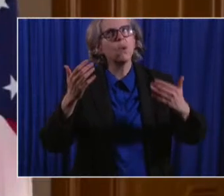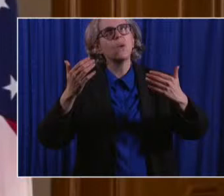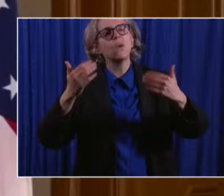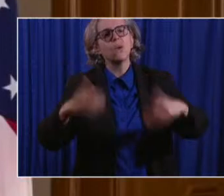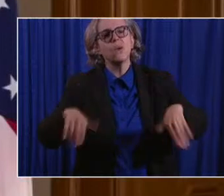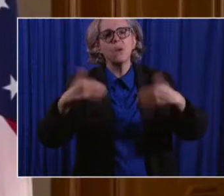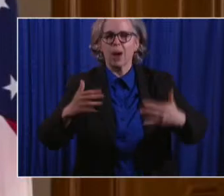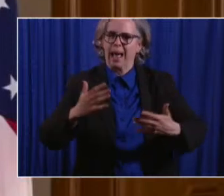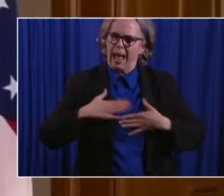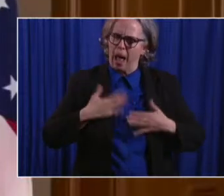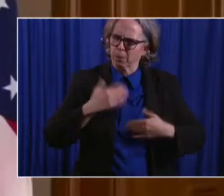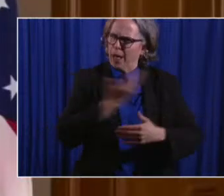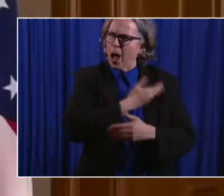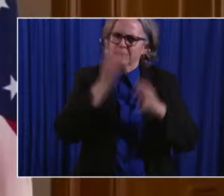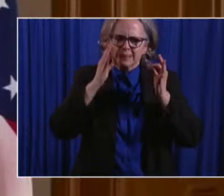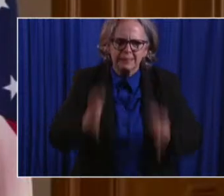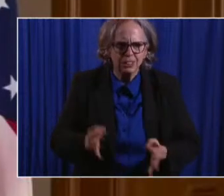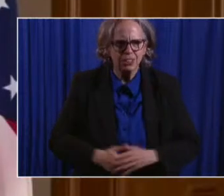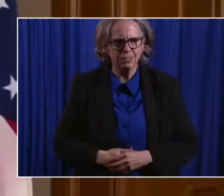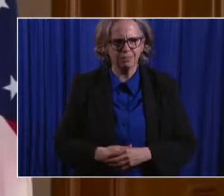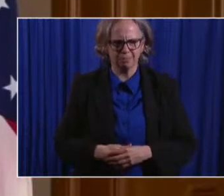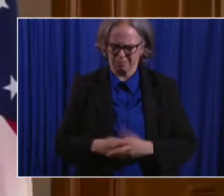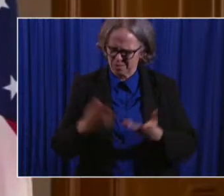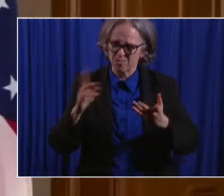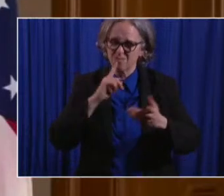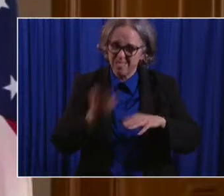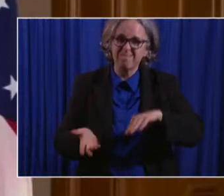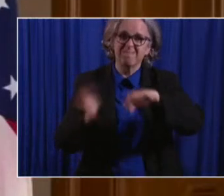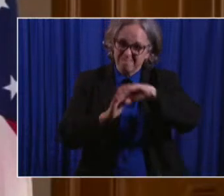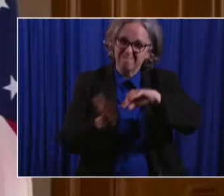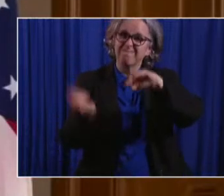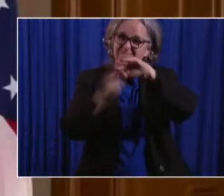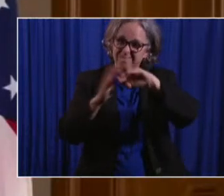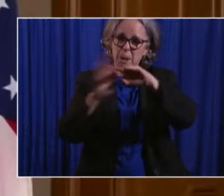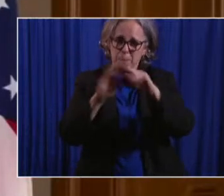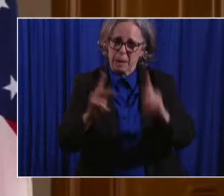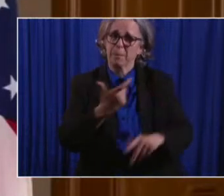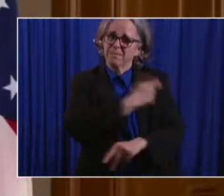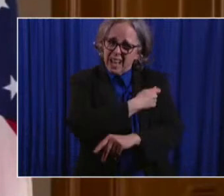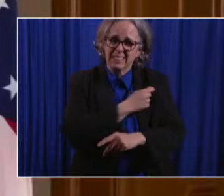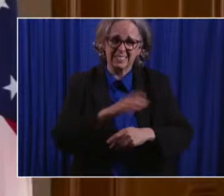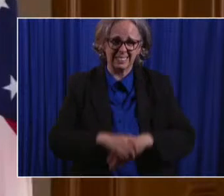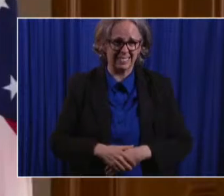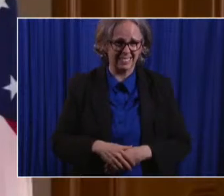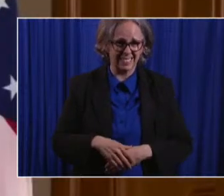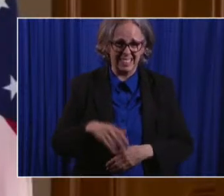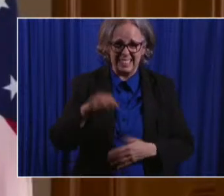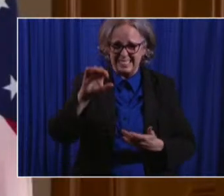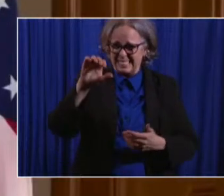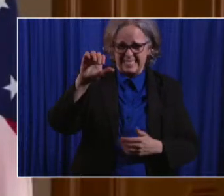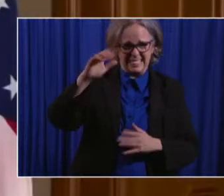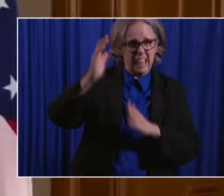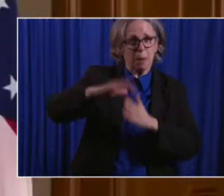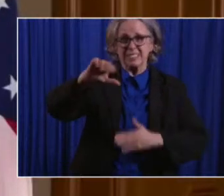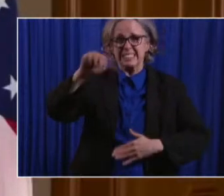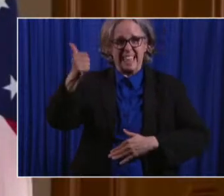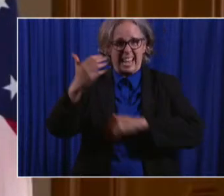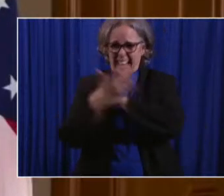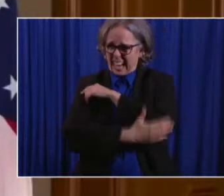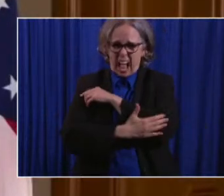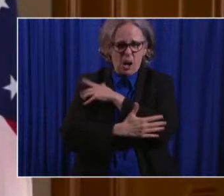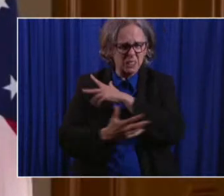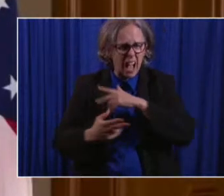the numbers go up. I gave you the 10 counties where we've seen the highest, but it's basically up pretty much everywhere,